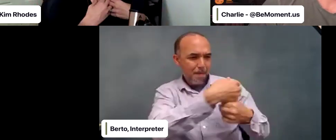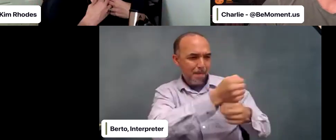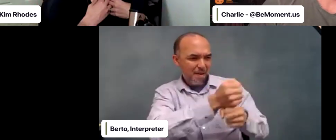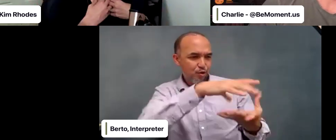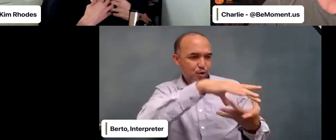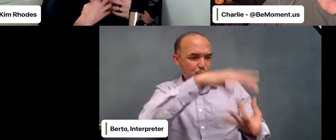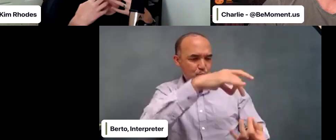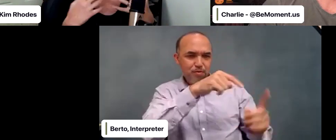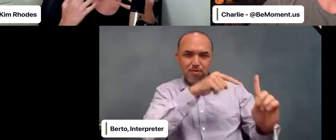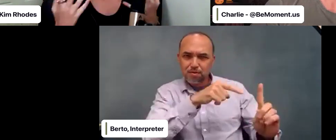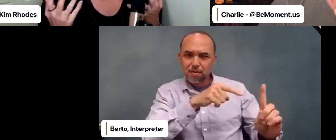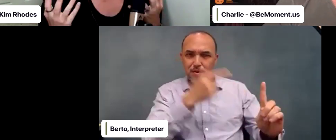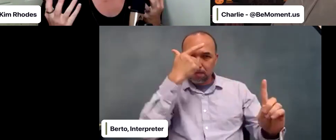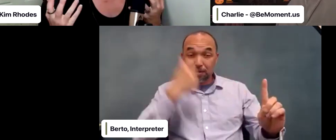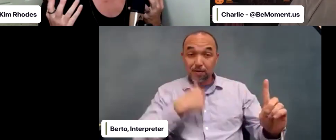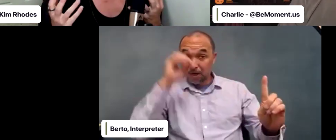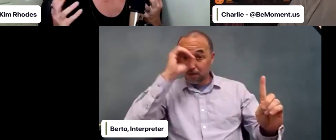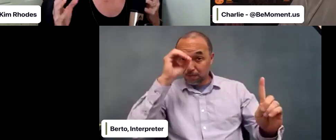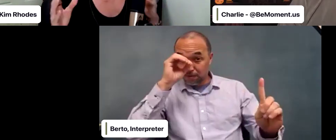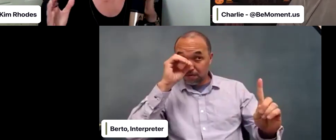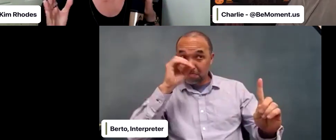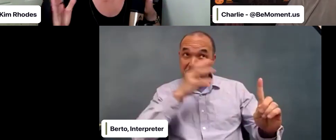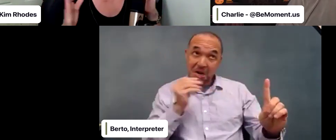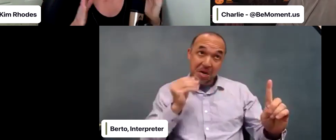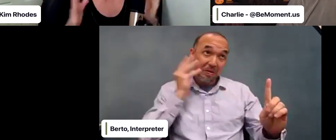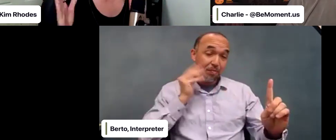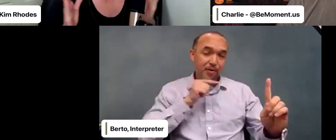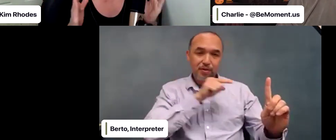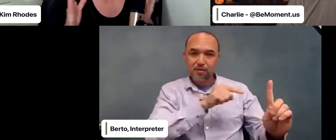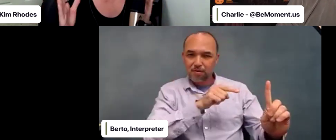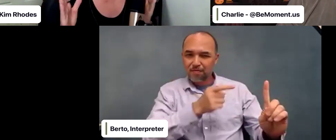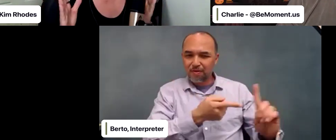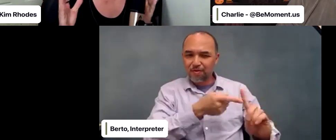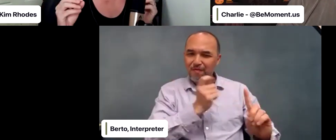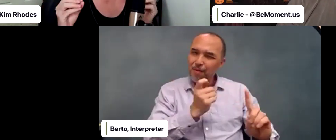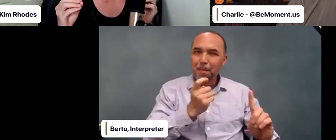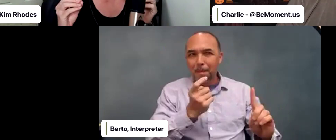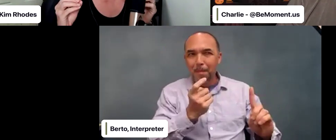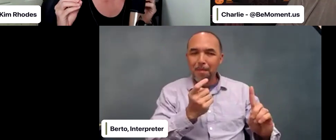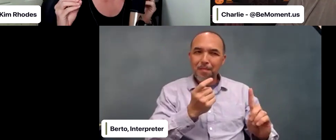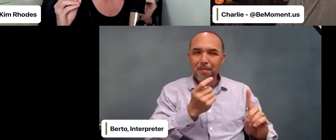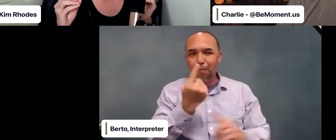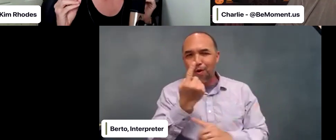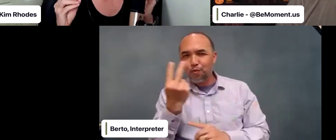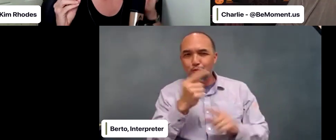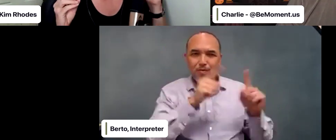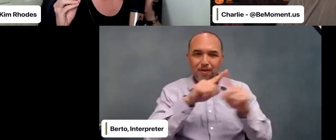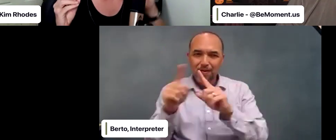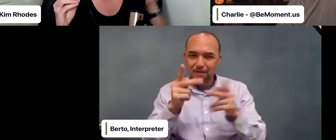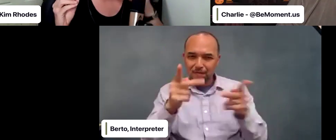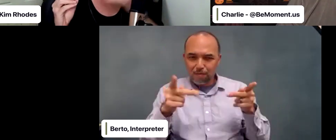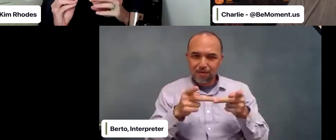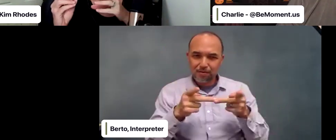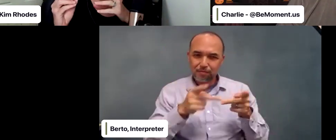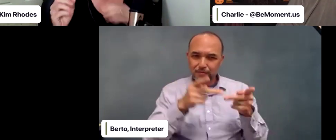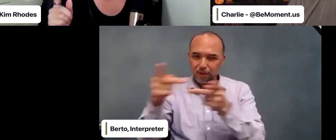my opinions, experience that they come from a couple different places. Um, just like there's